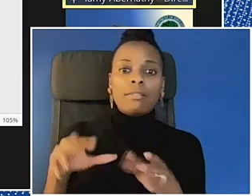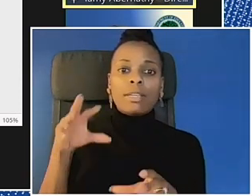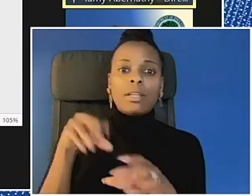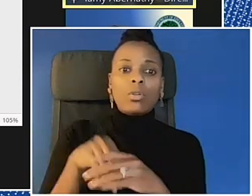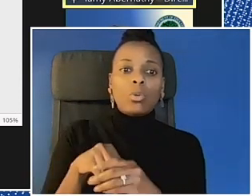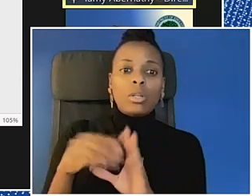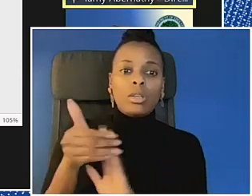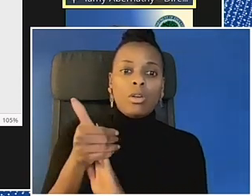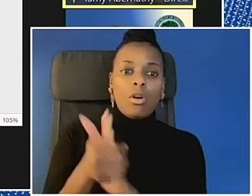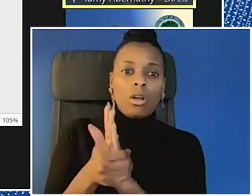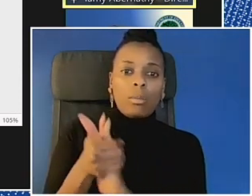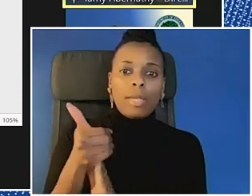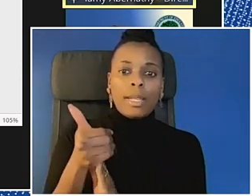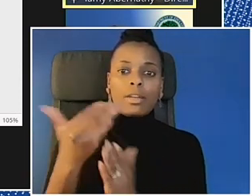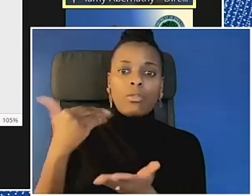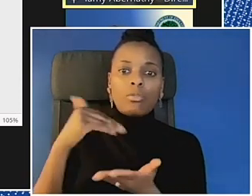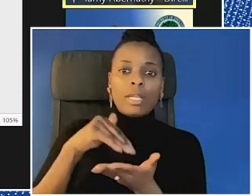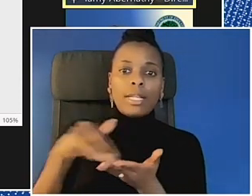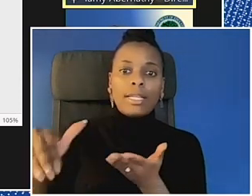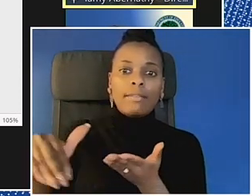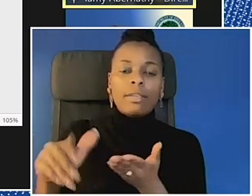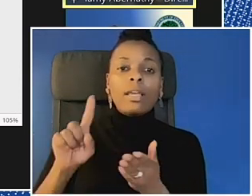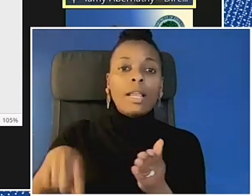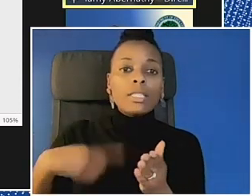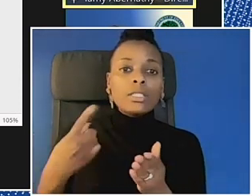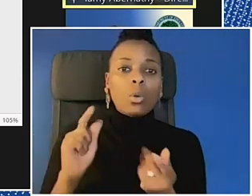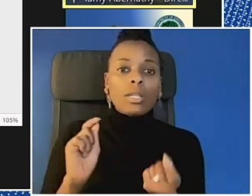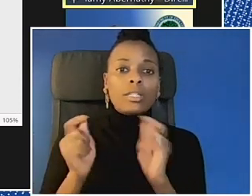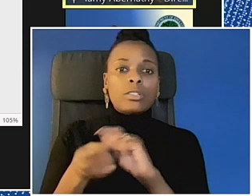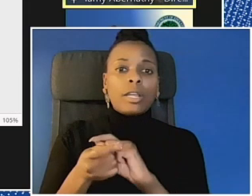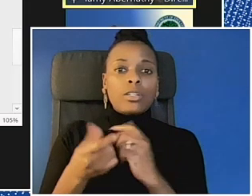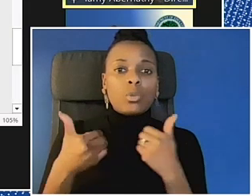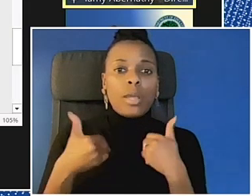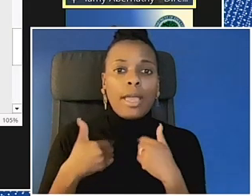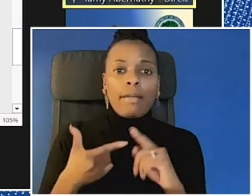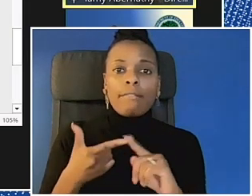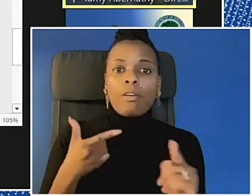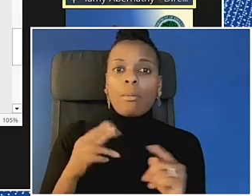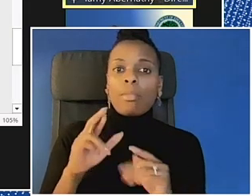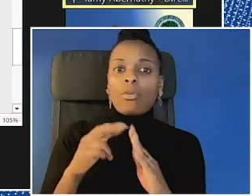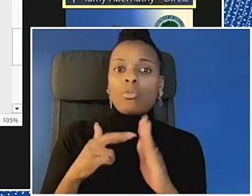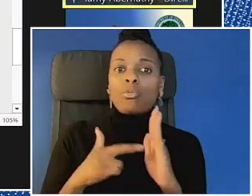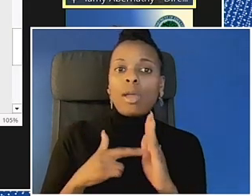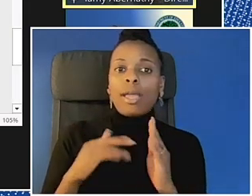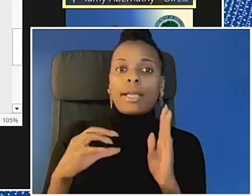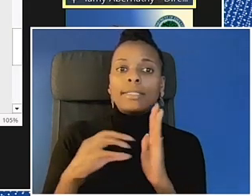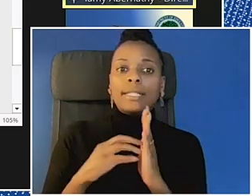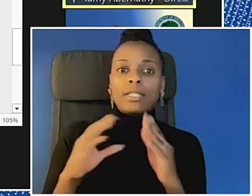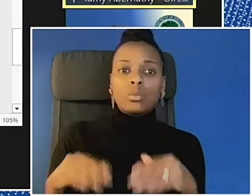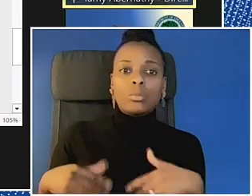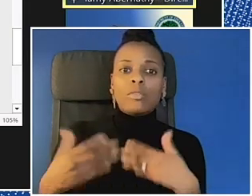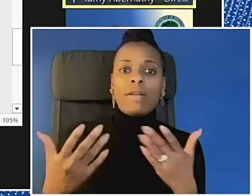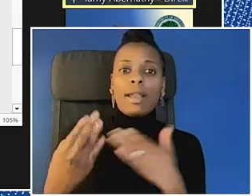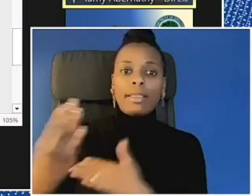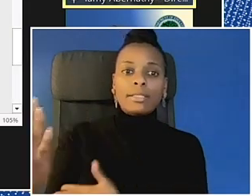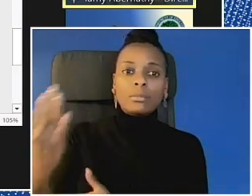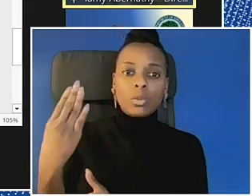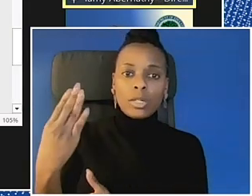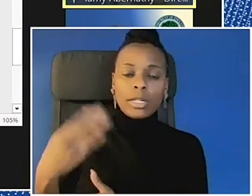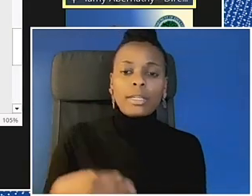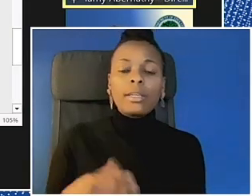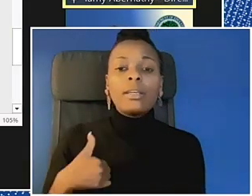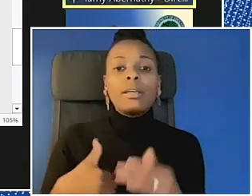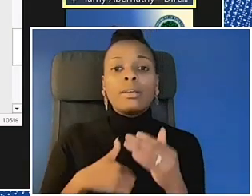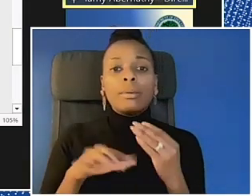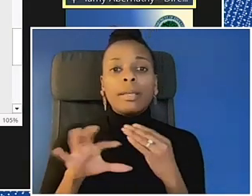relief. So that's the only change that we have from the reg text that we provided to you this morning. We have